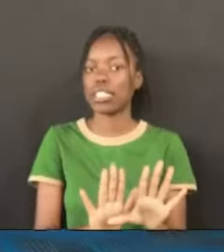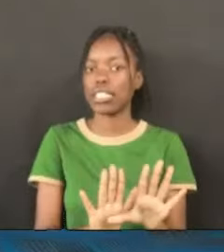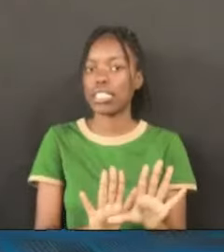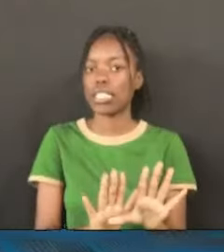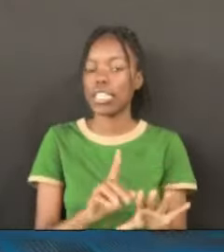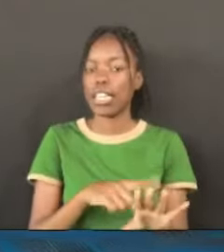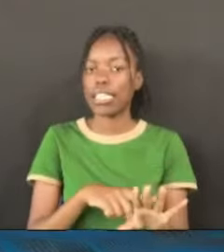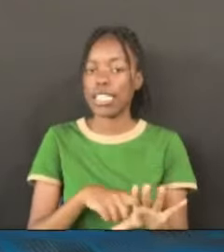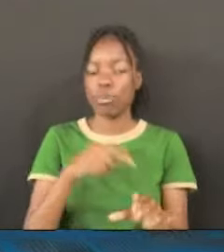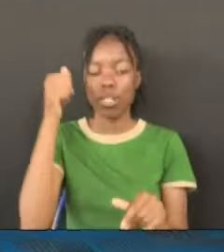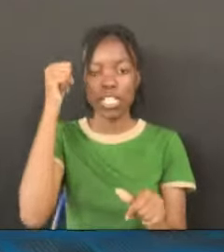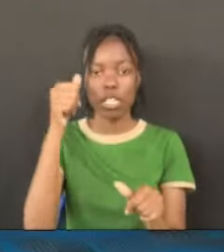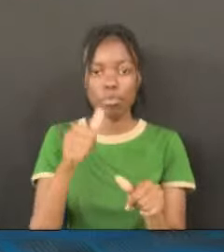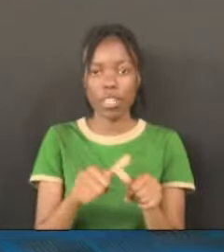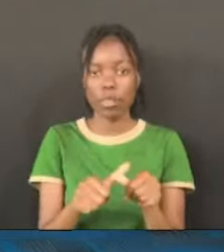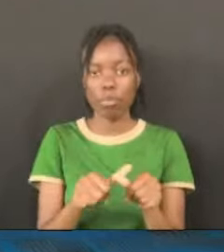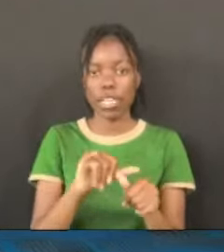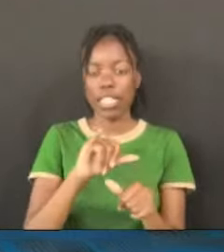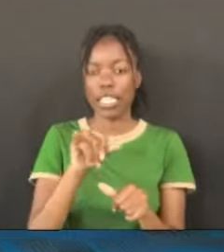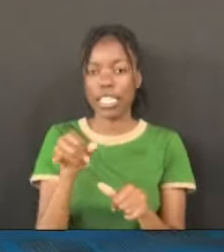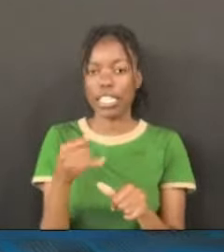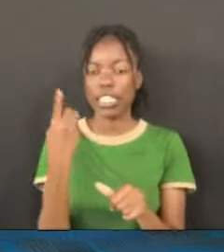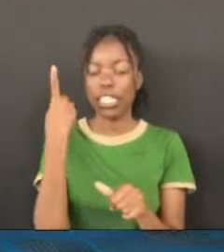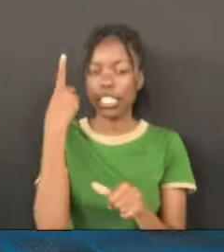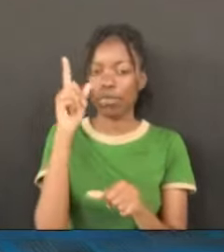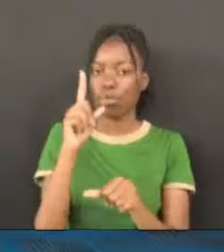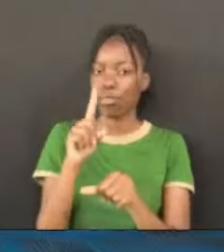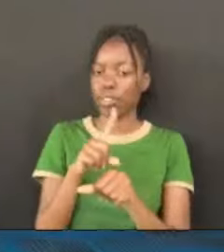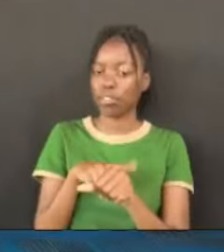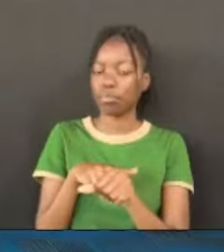their what? They are just for a while.